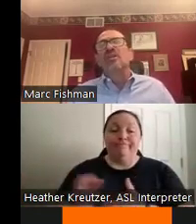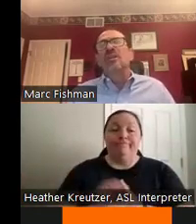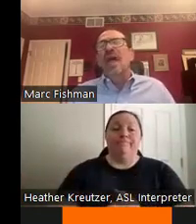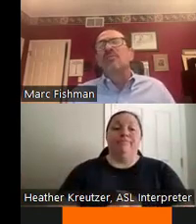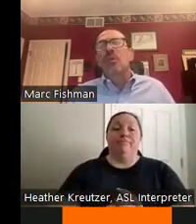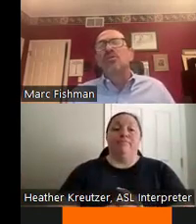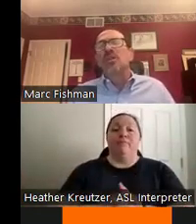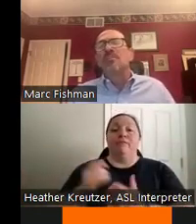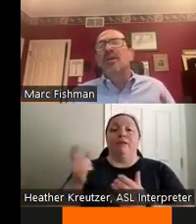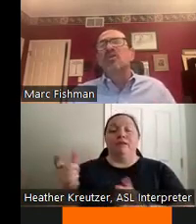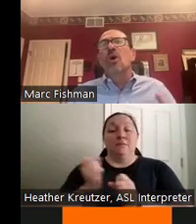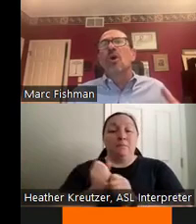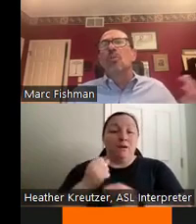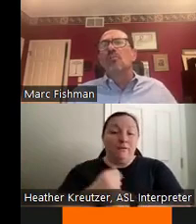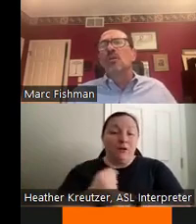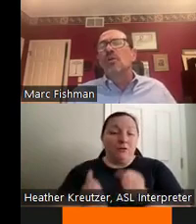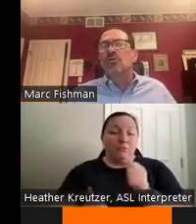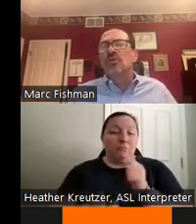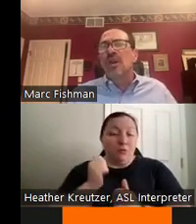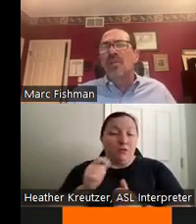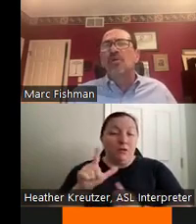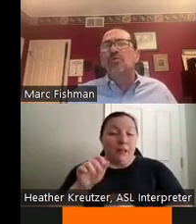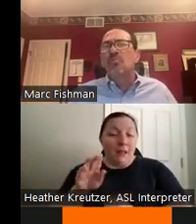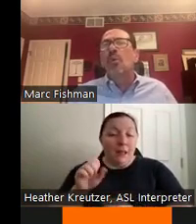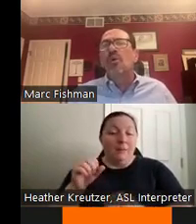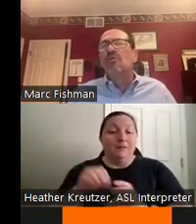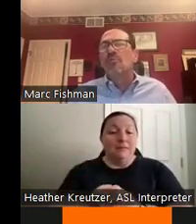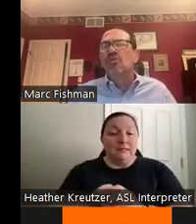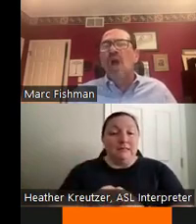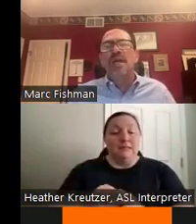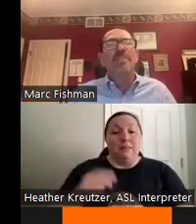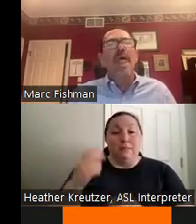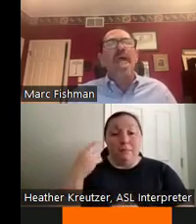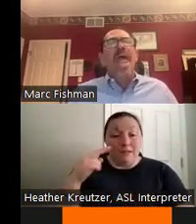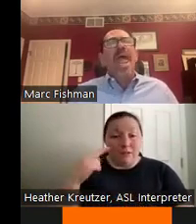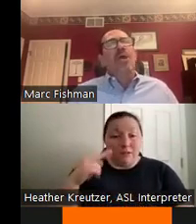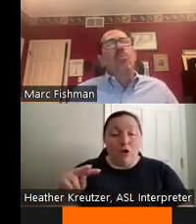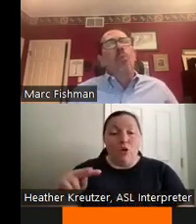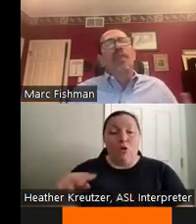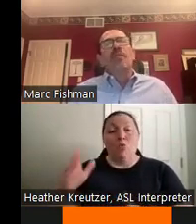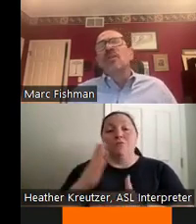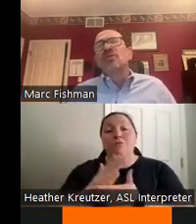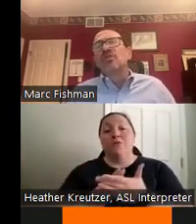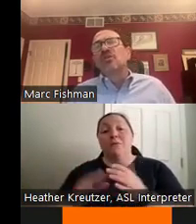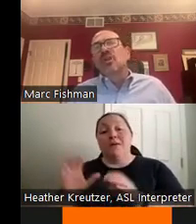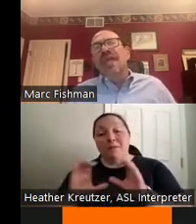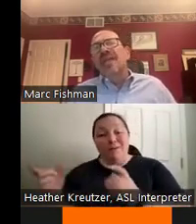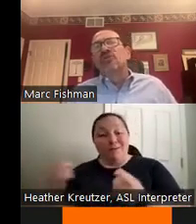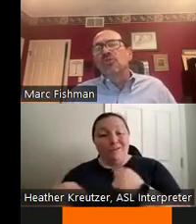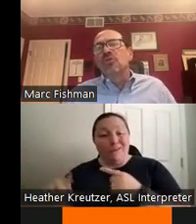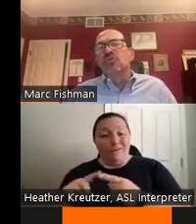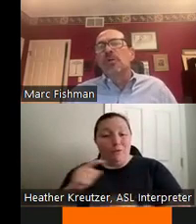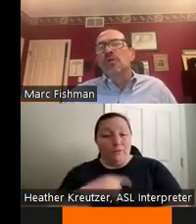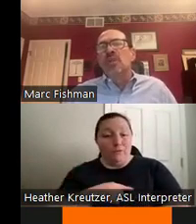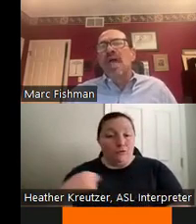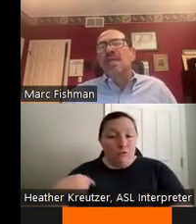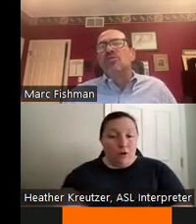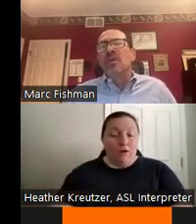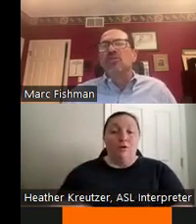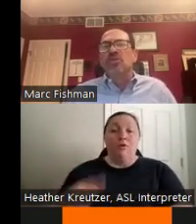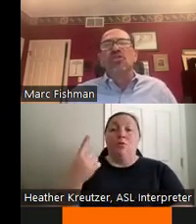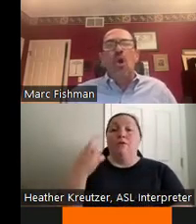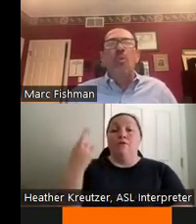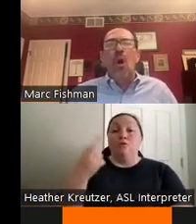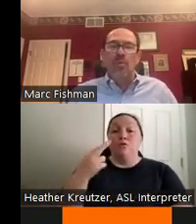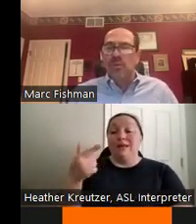manufactured in illicit labs, mostly in Mexico, with precursor chemicals imported from China. And one of the reasons the gangsters and smugglers like